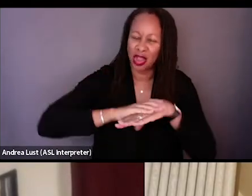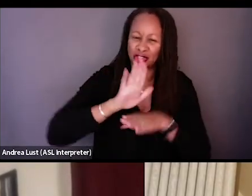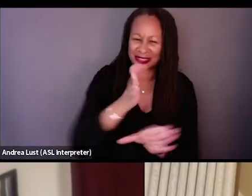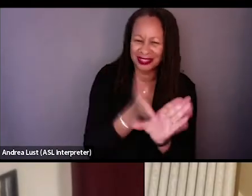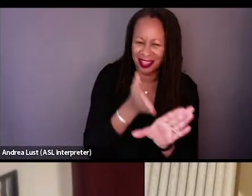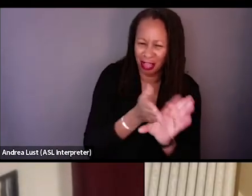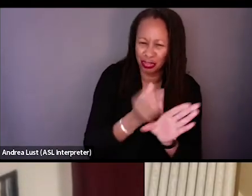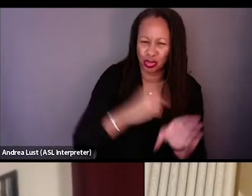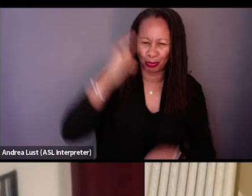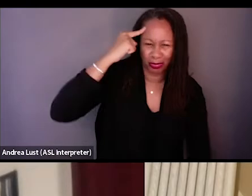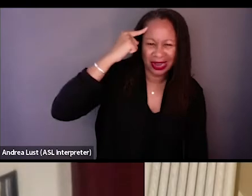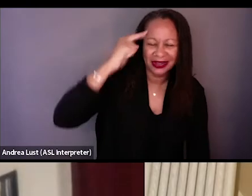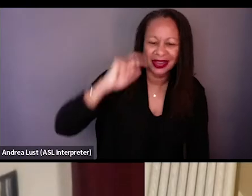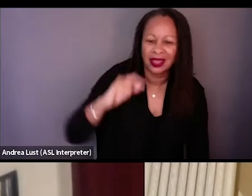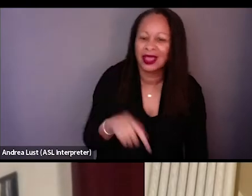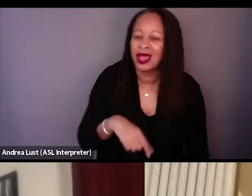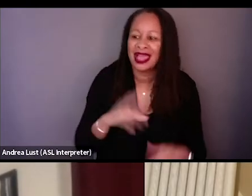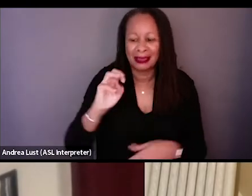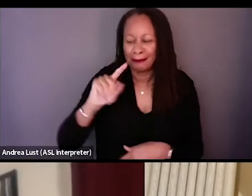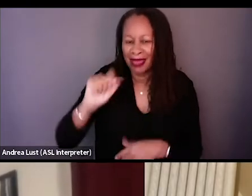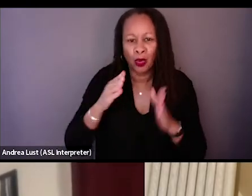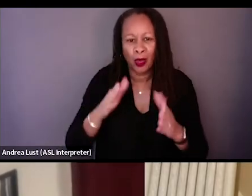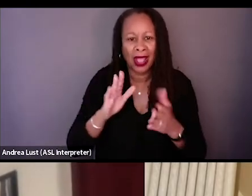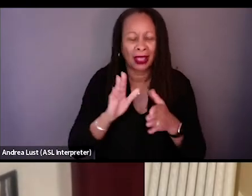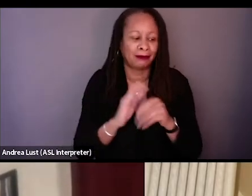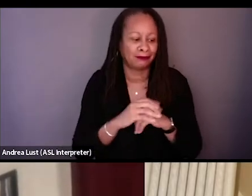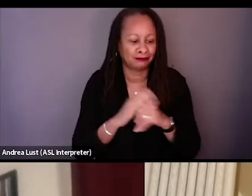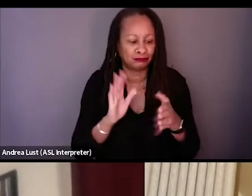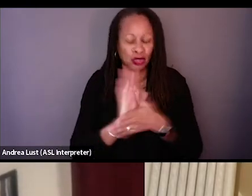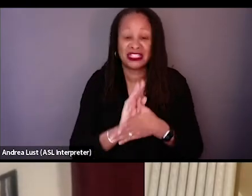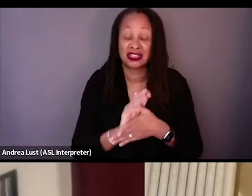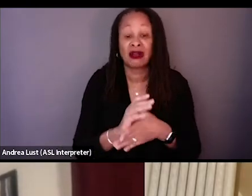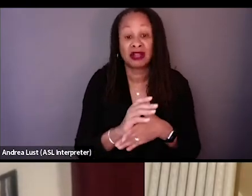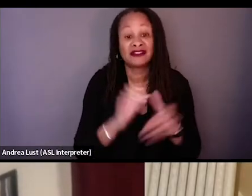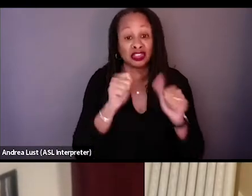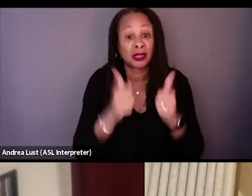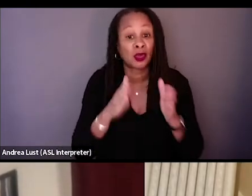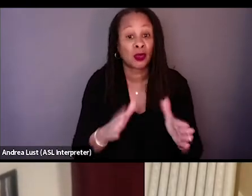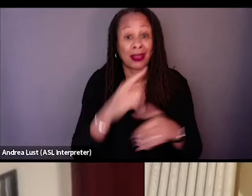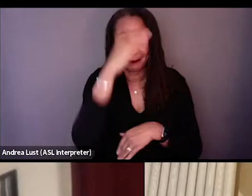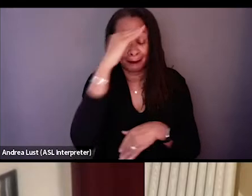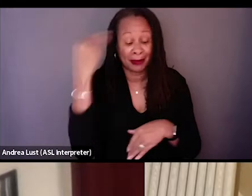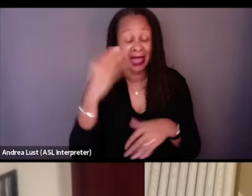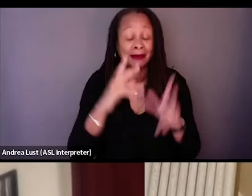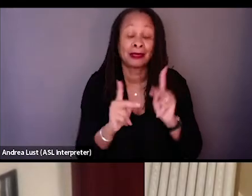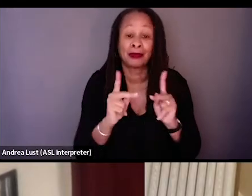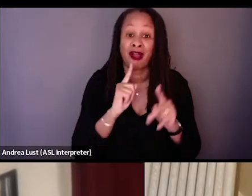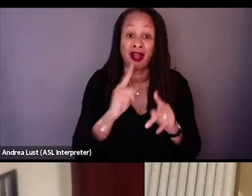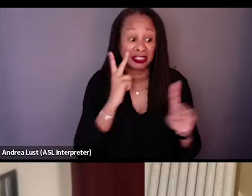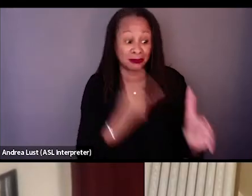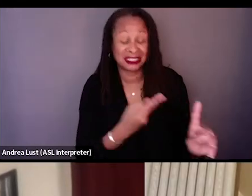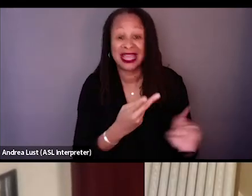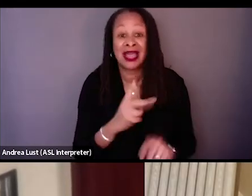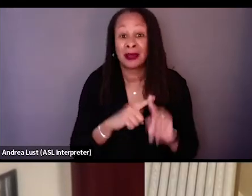way dealing with the way that movies have shaped the way Black people are perceived, and coming from somebody who wasn't born in this country. And